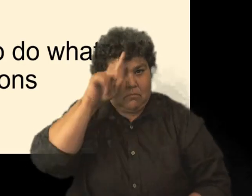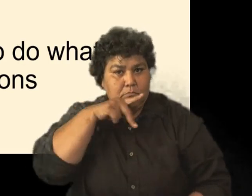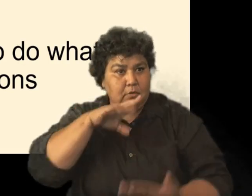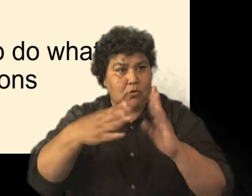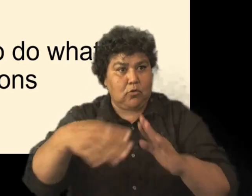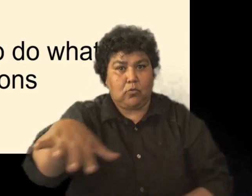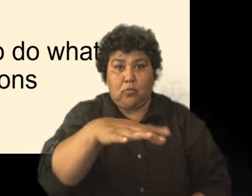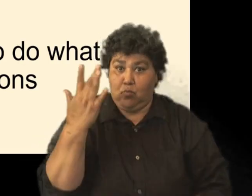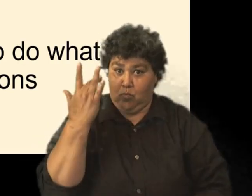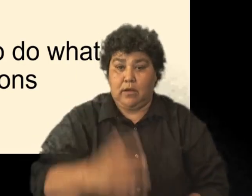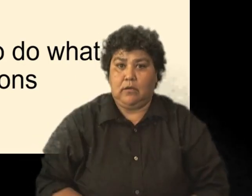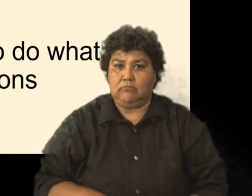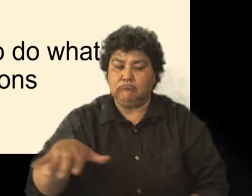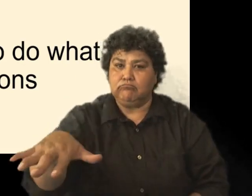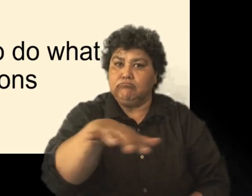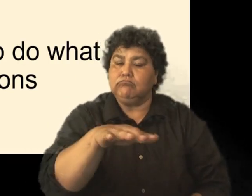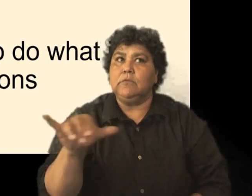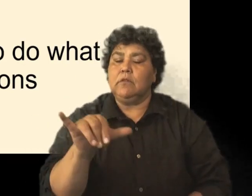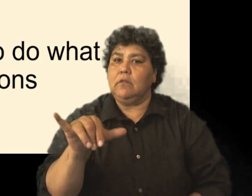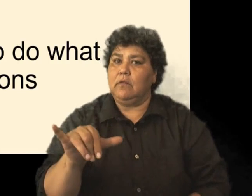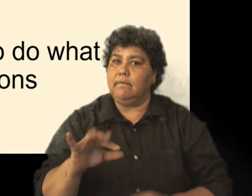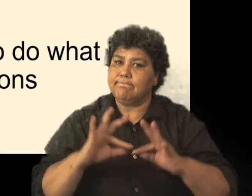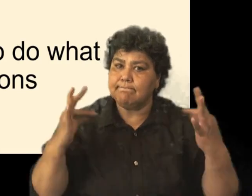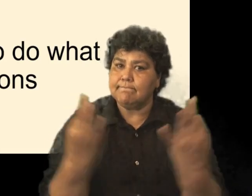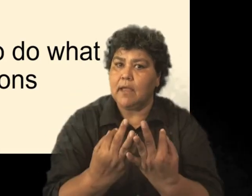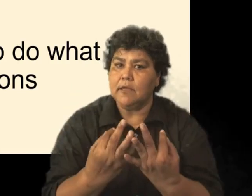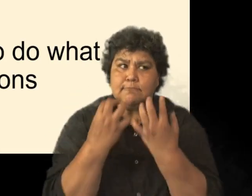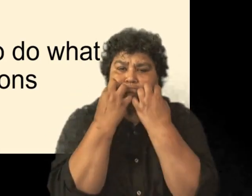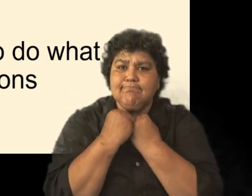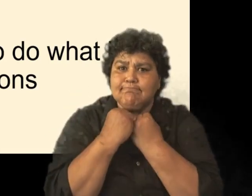community is like a big family, concerned about each other's